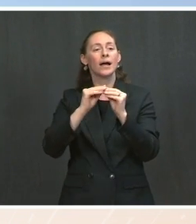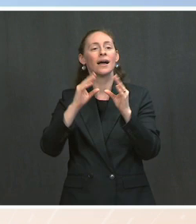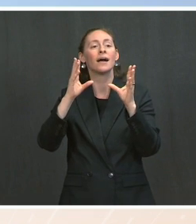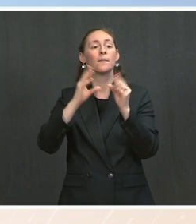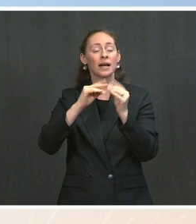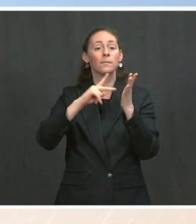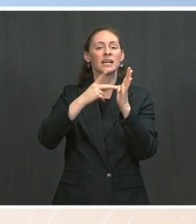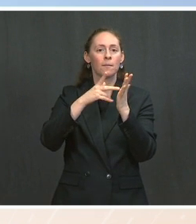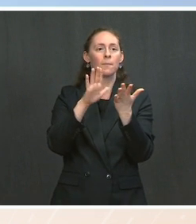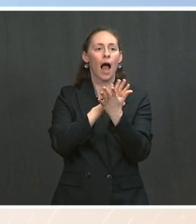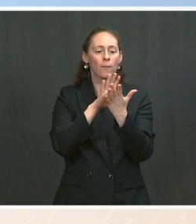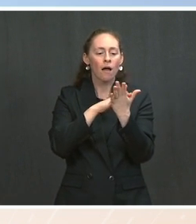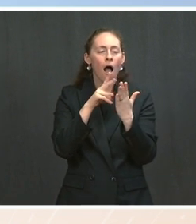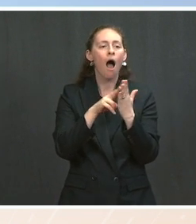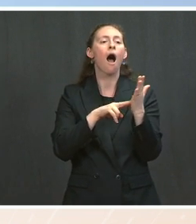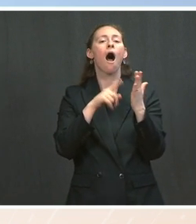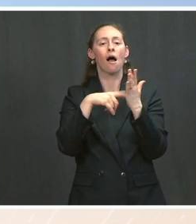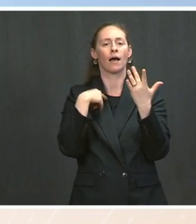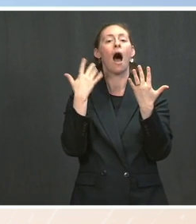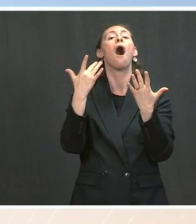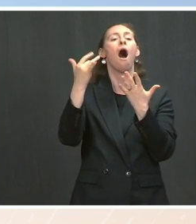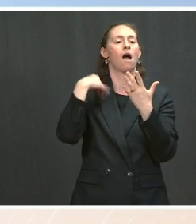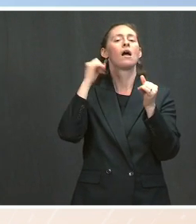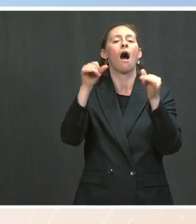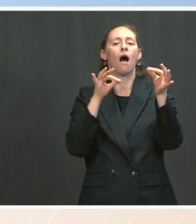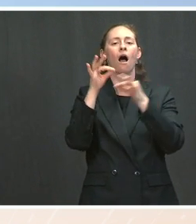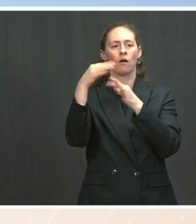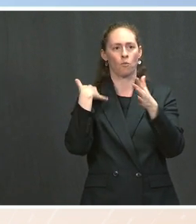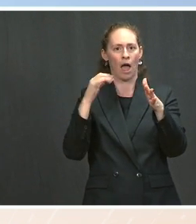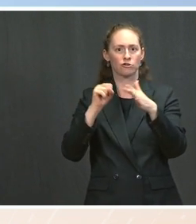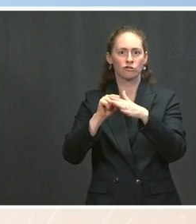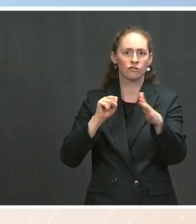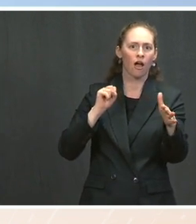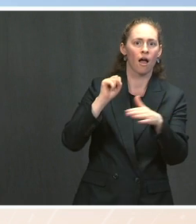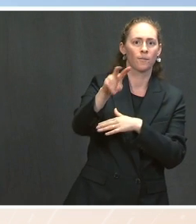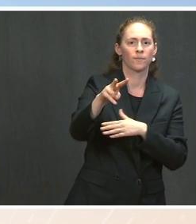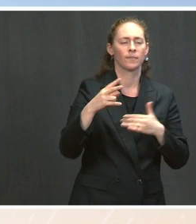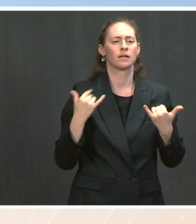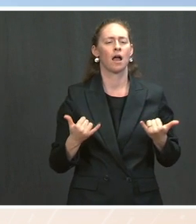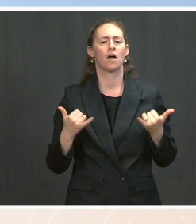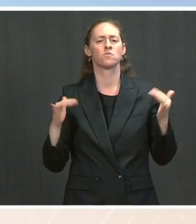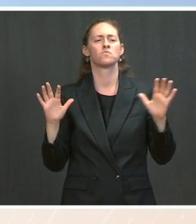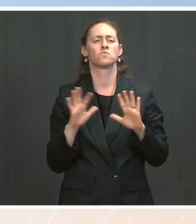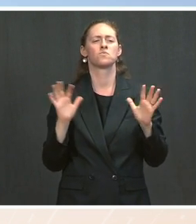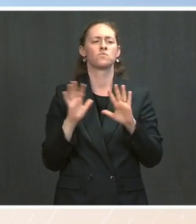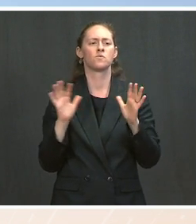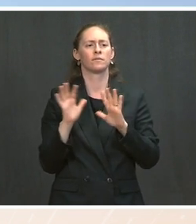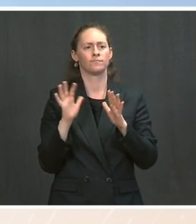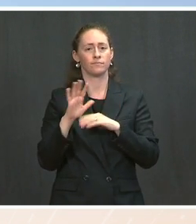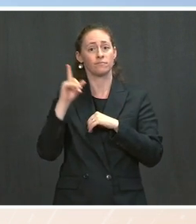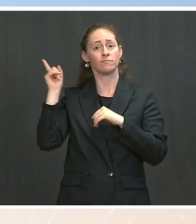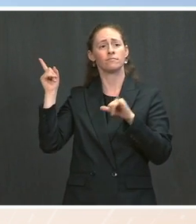that. But what is important for people to remember is that the president talked about his commitment to the lowering the cost of